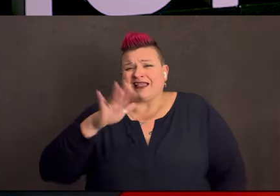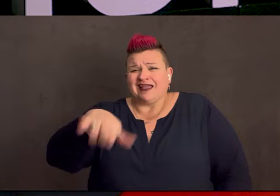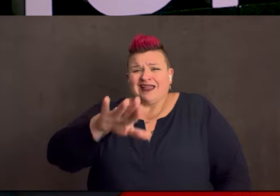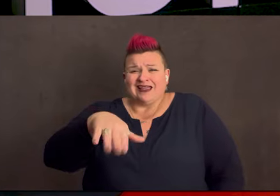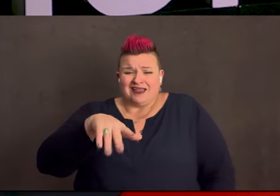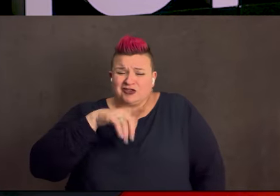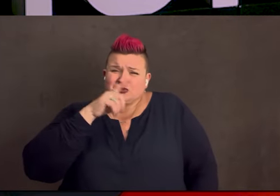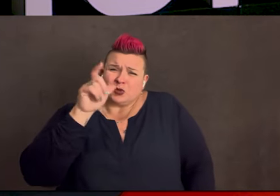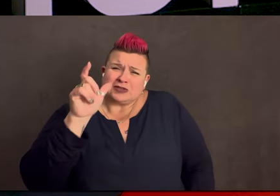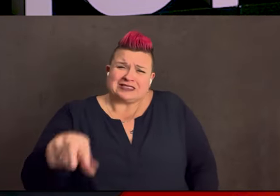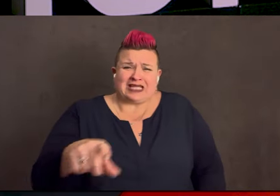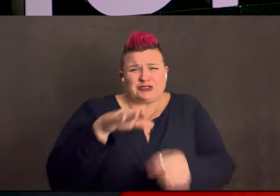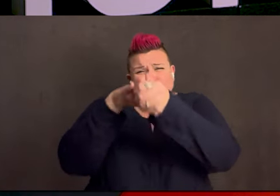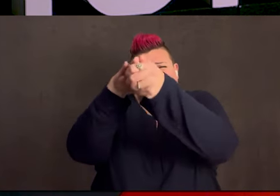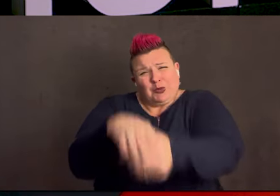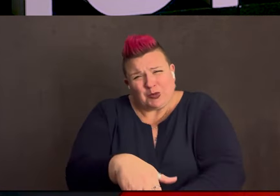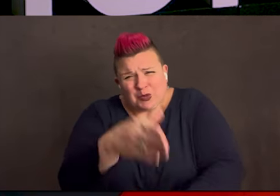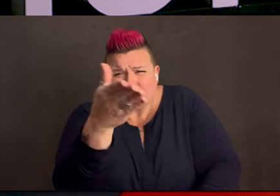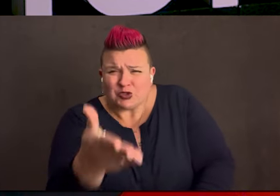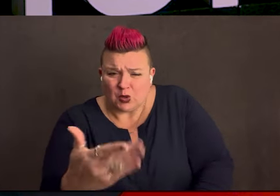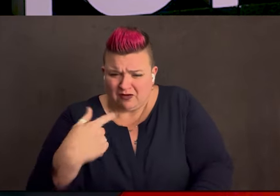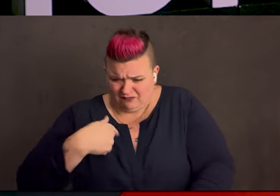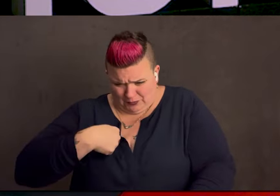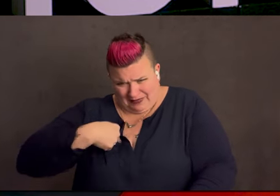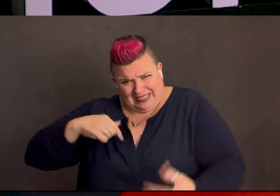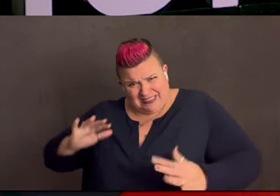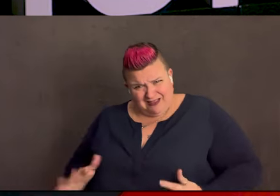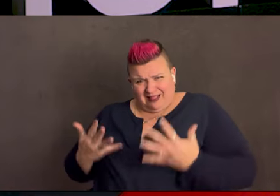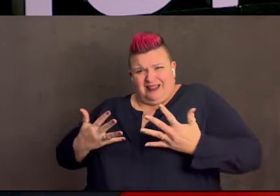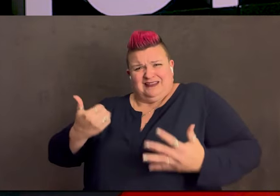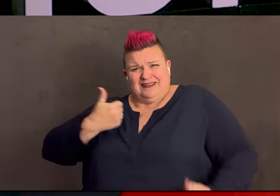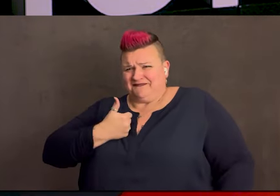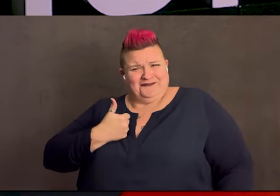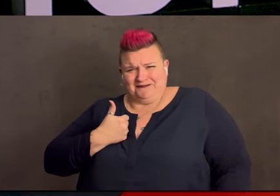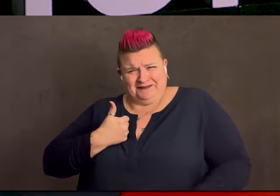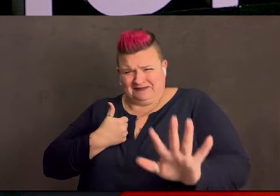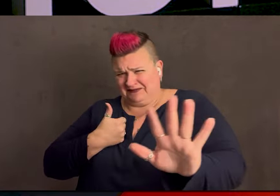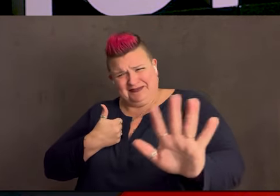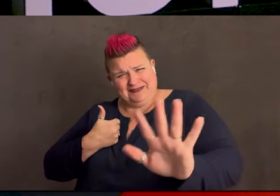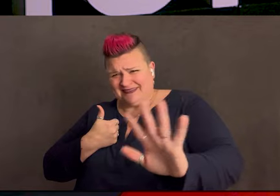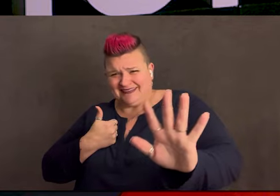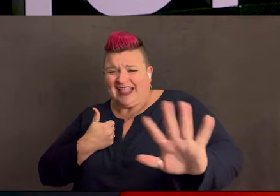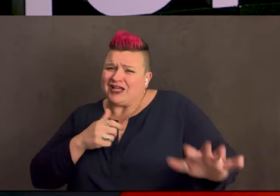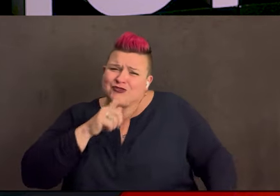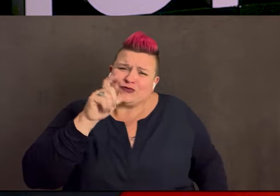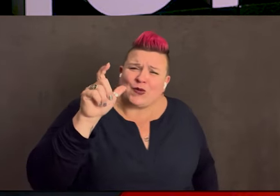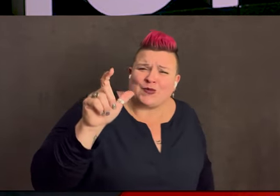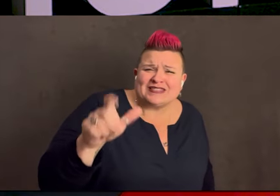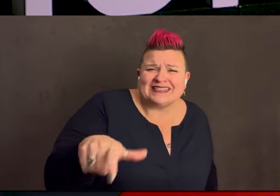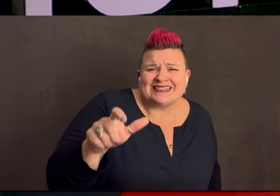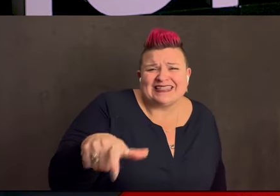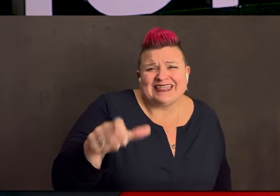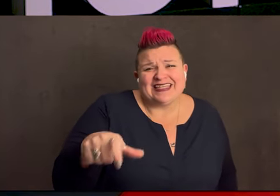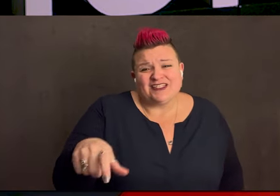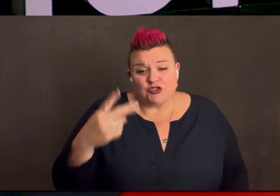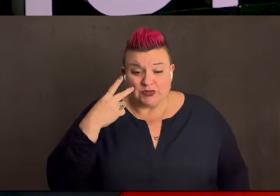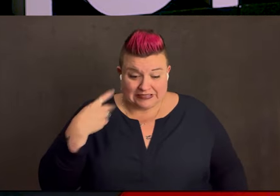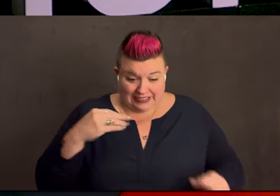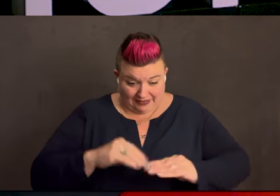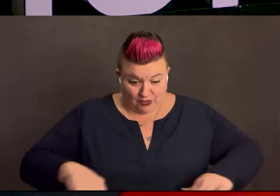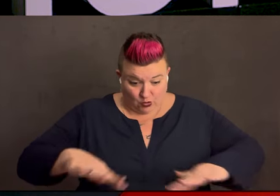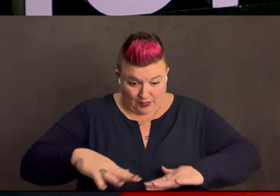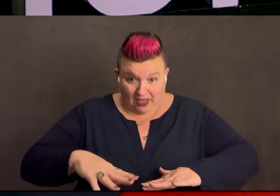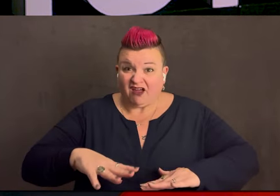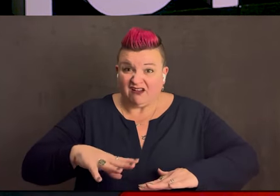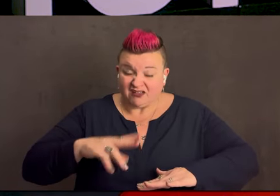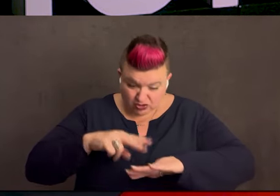I don't need to hold you down to lift me up. I don't need to see the